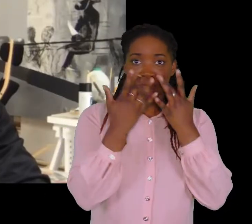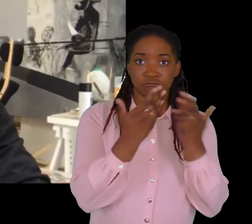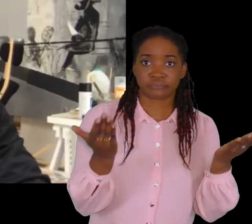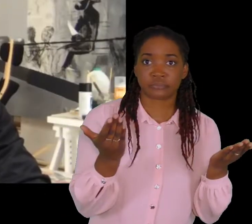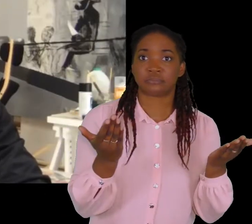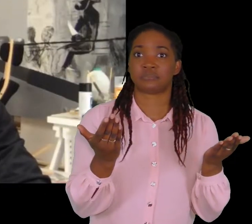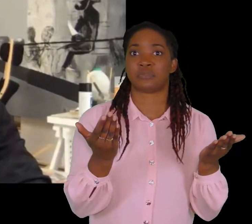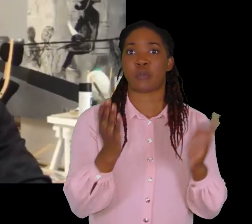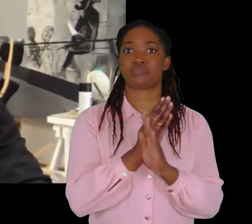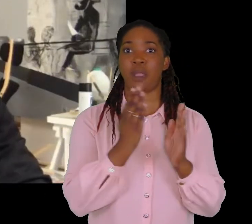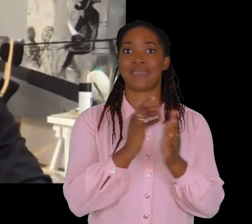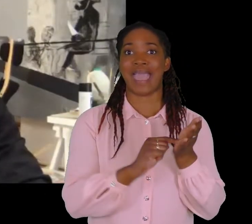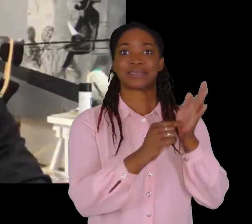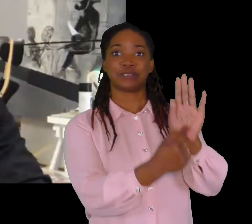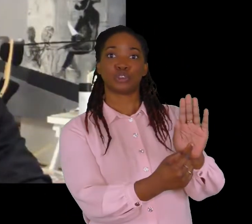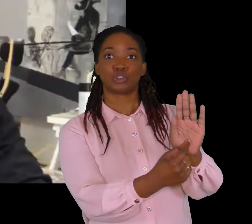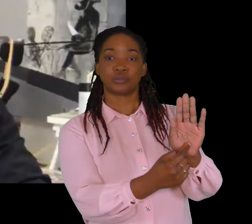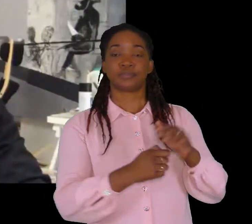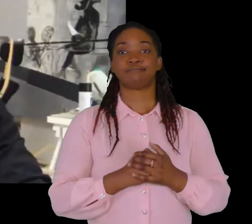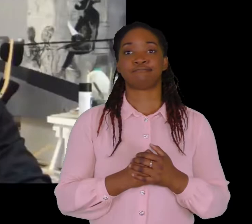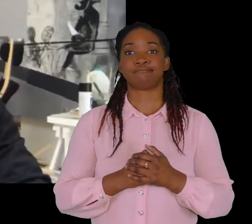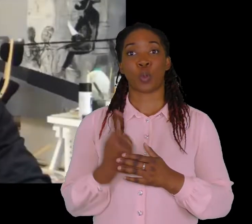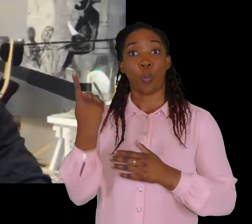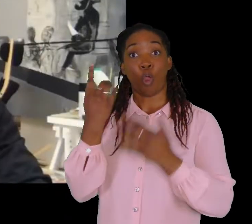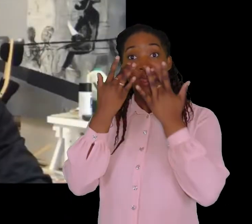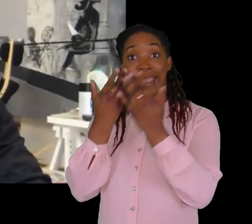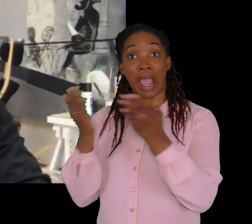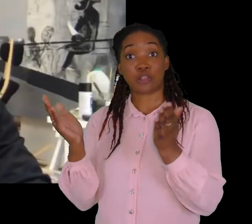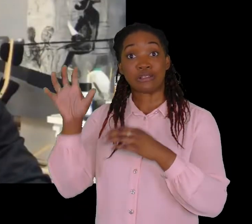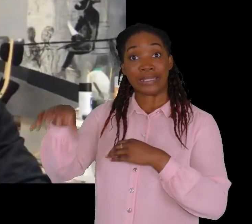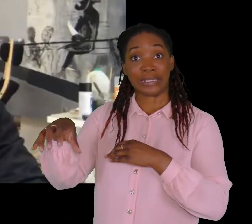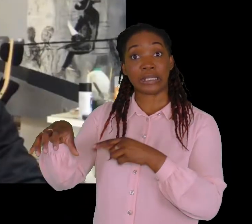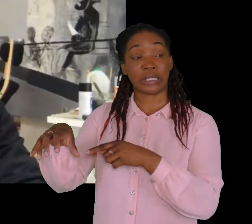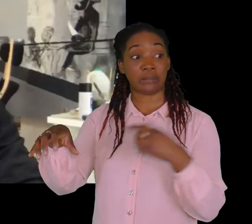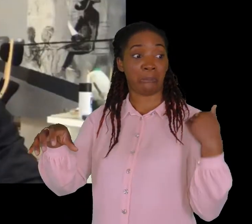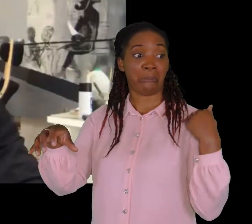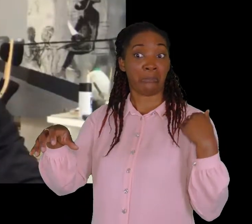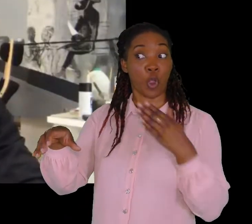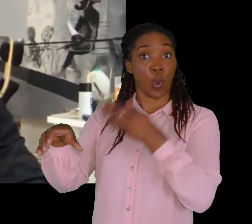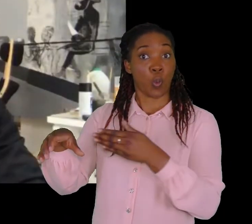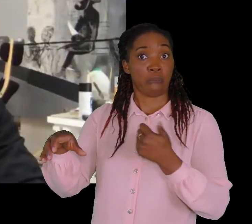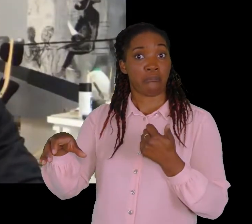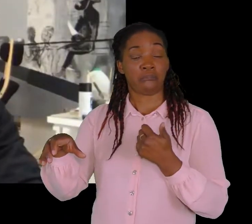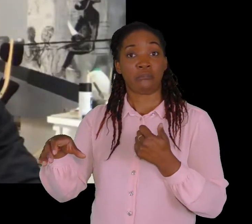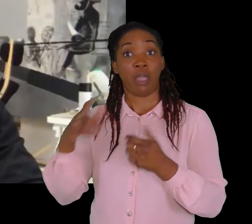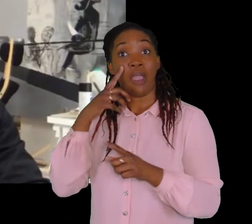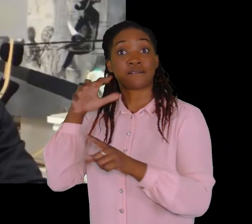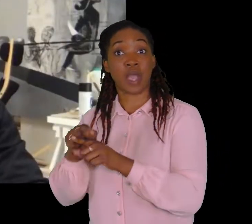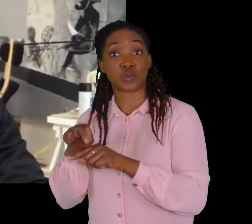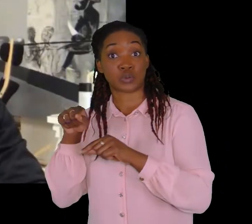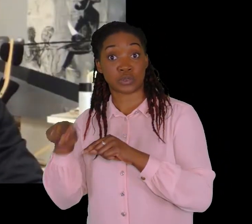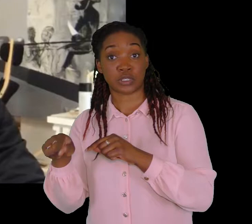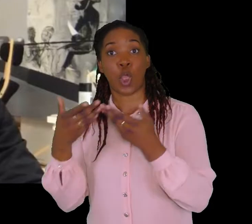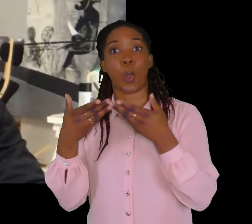my work privately. So 198 Gallery was suggested to me. And in fact, I'd found out